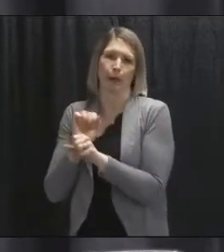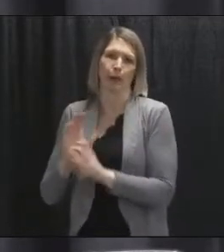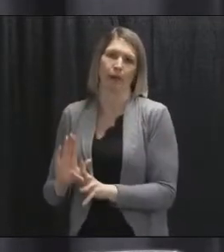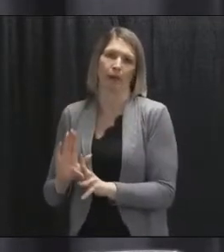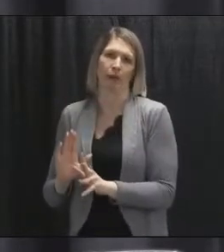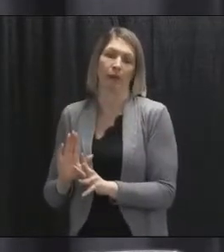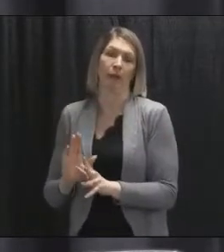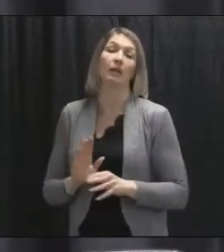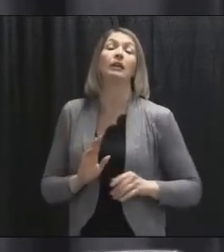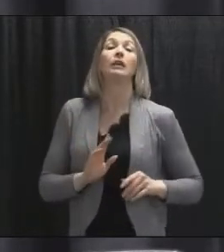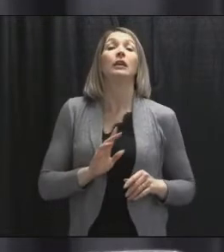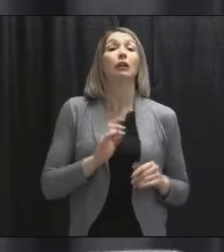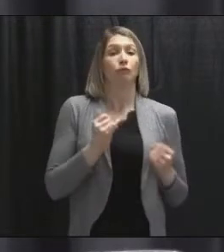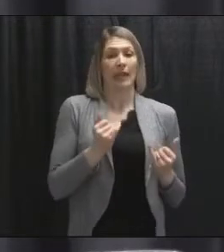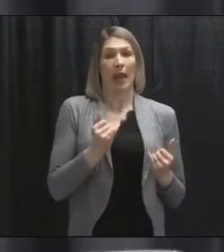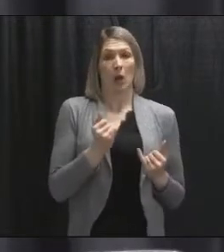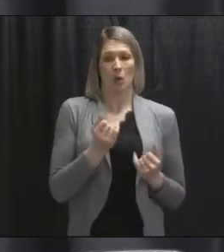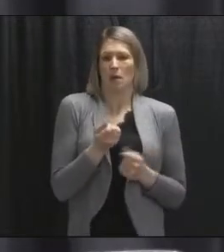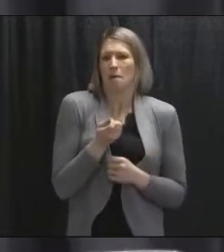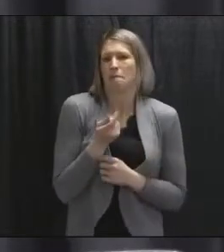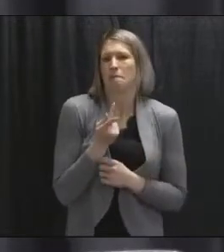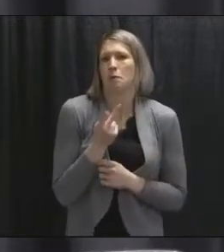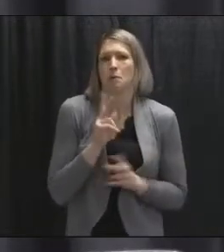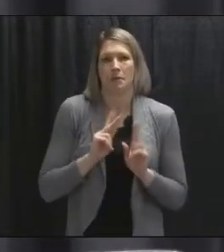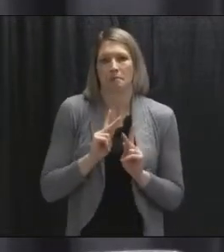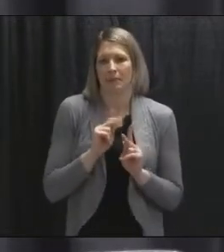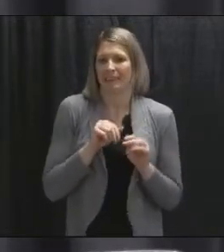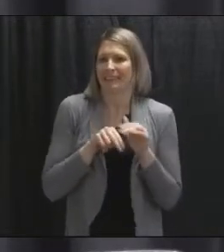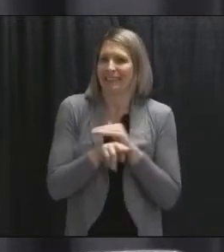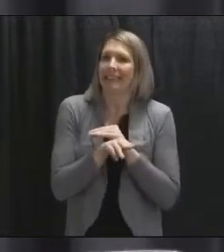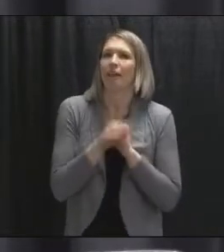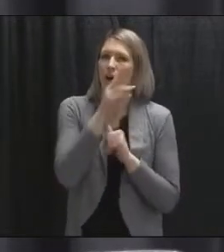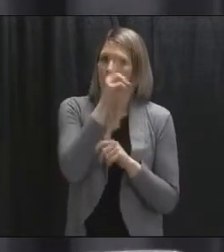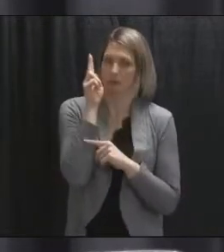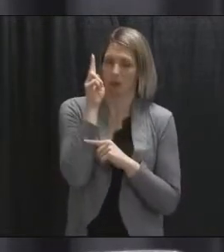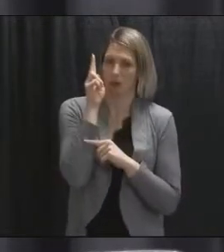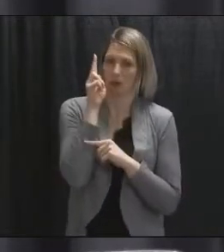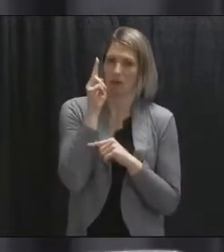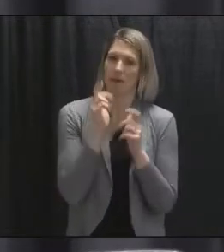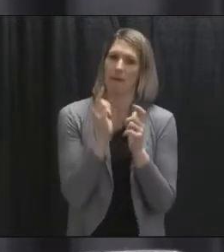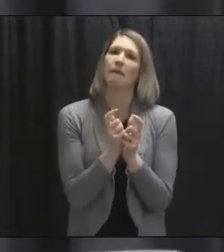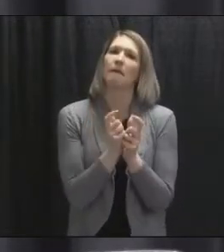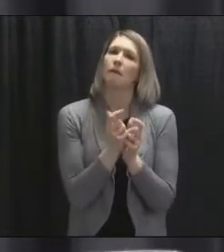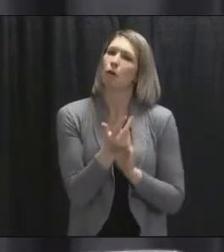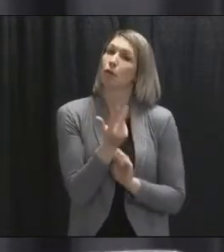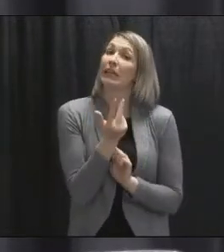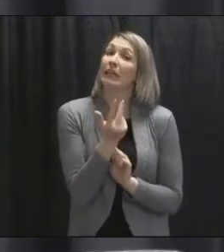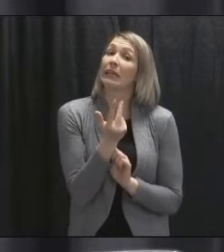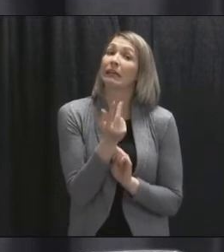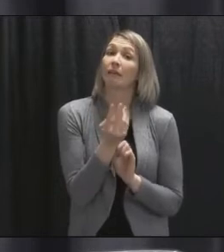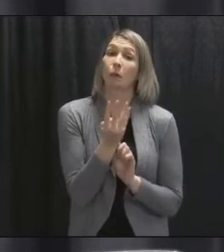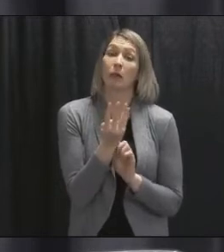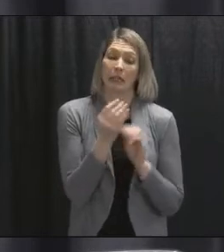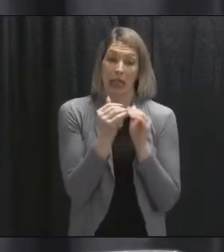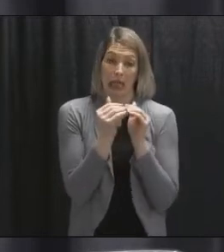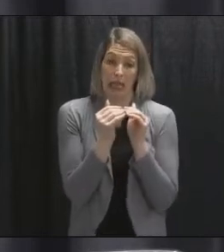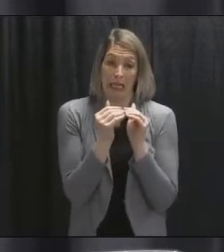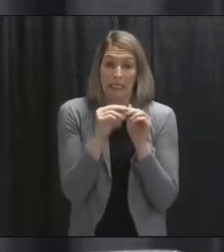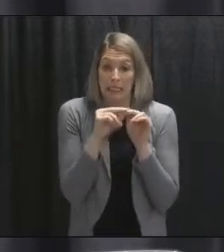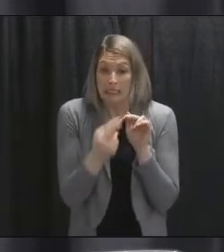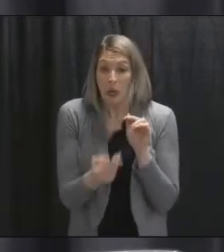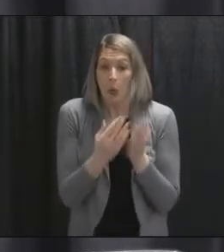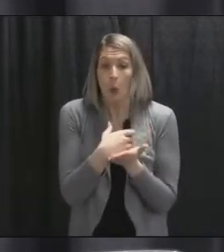of people hospitalized. And again, that small number has not diminished. It is of concern to us.